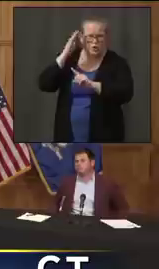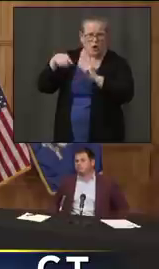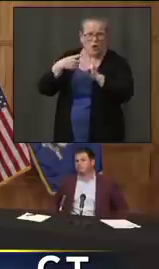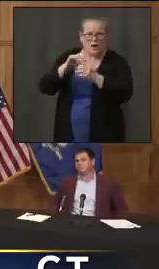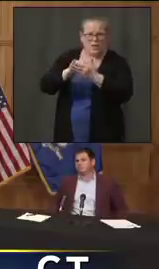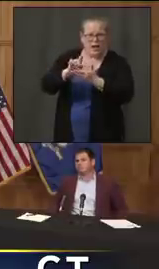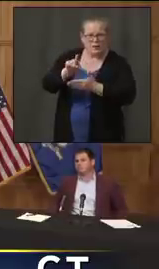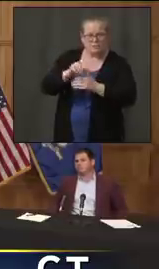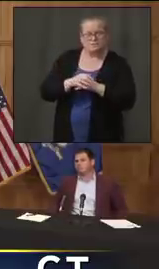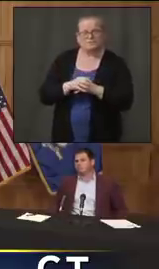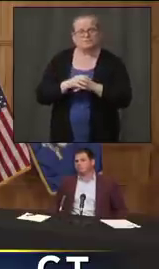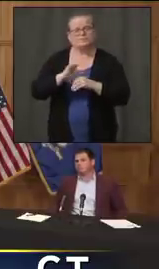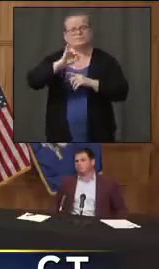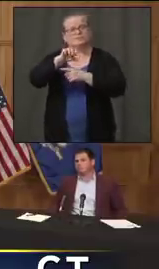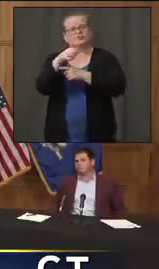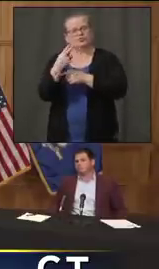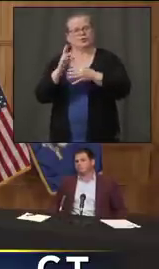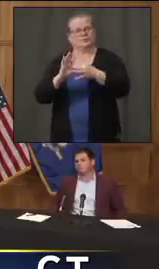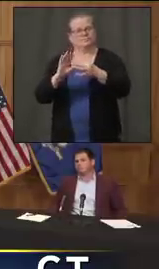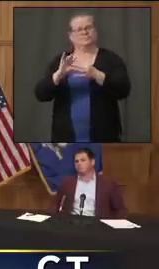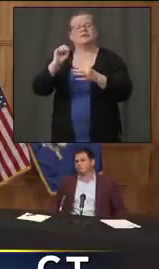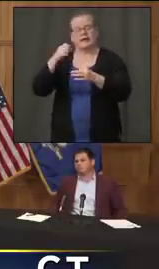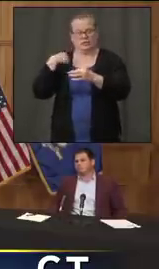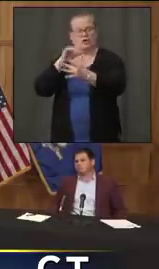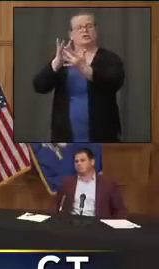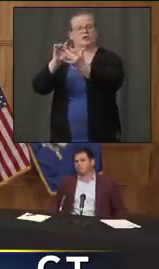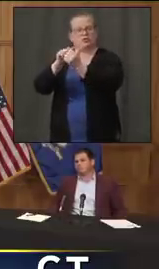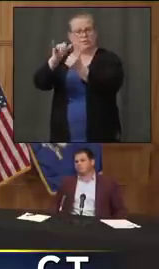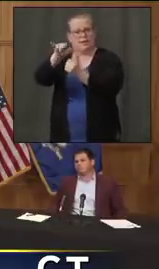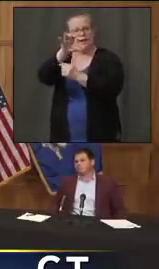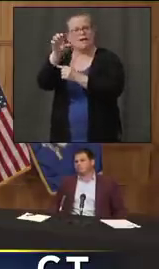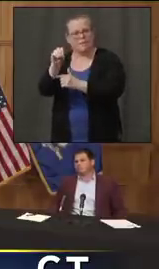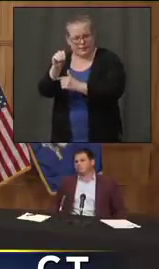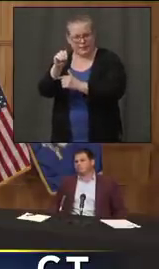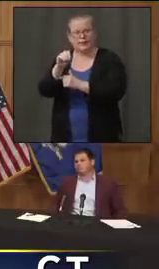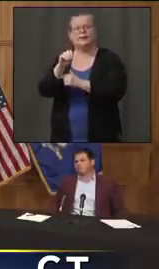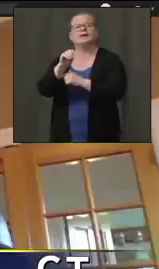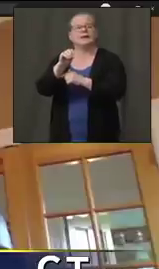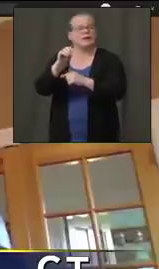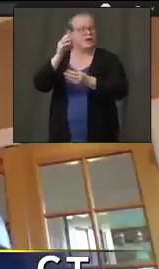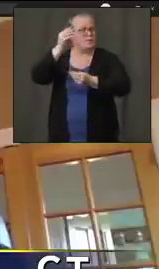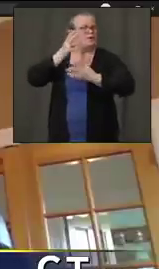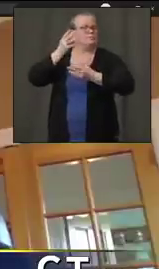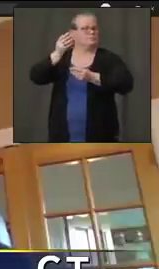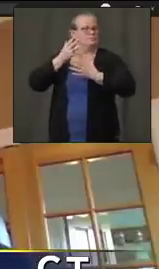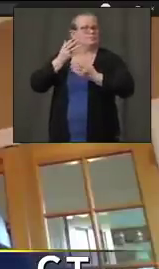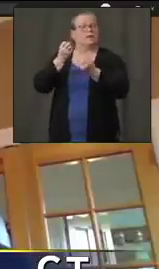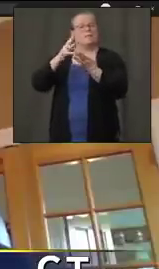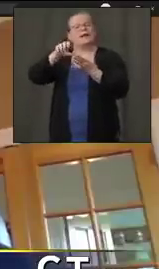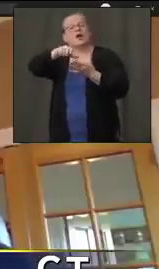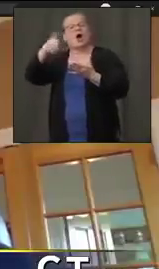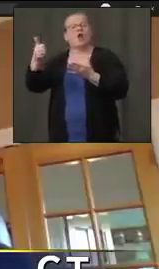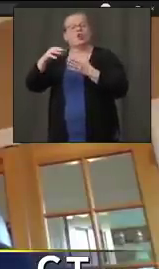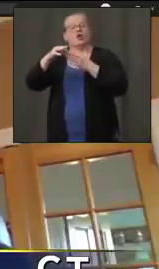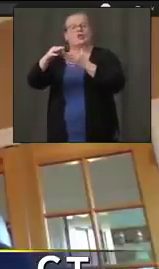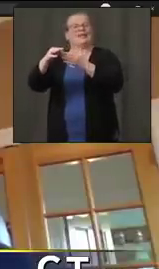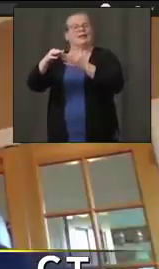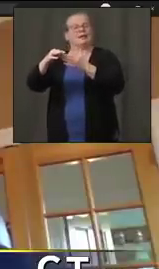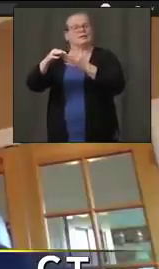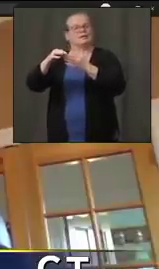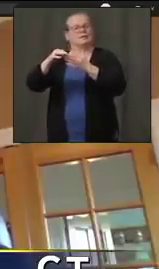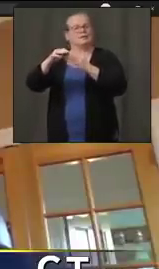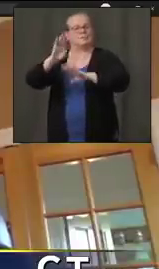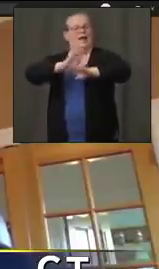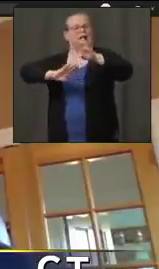Yeah, it does. We're in touch. They're keeping us apprised, as many of the other leading bioscience companies in the state of Connecticut, who are doing so